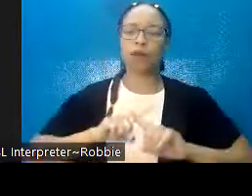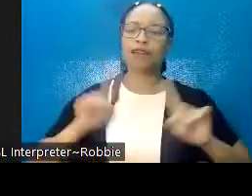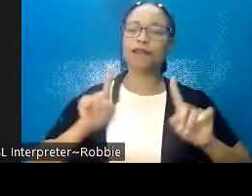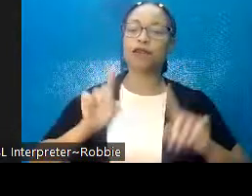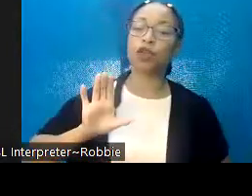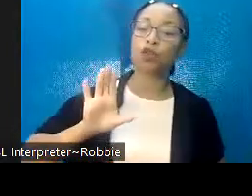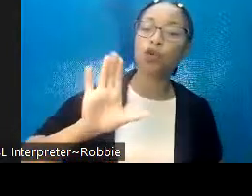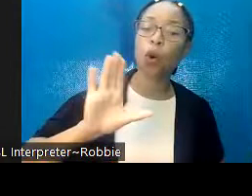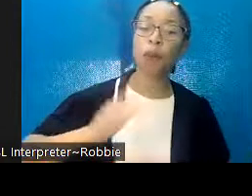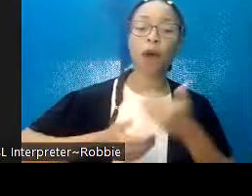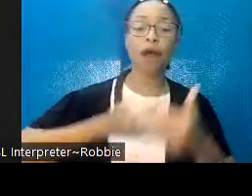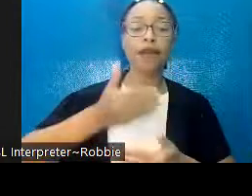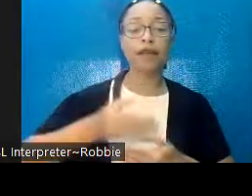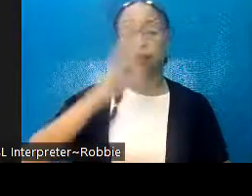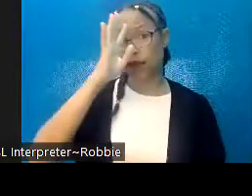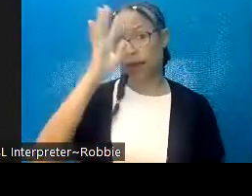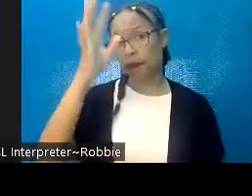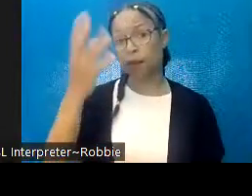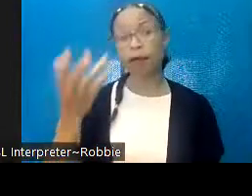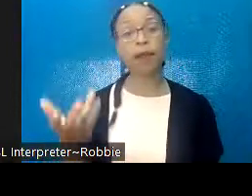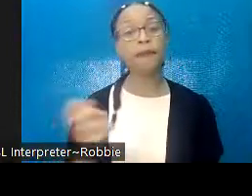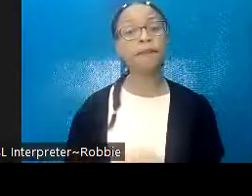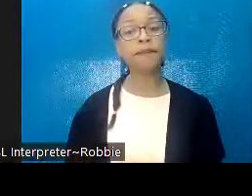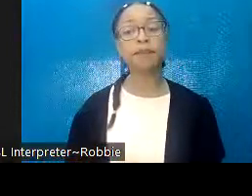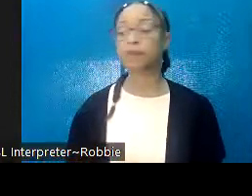or what you came up with?